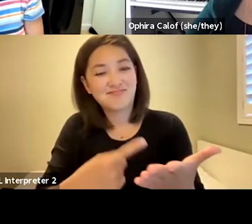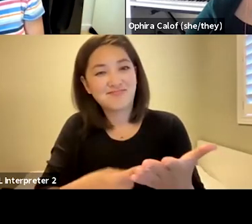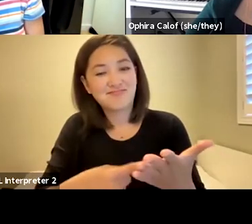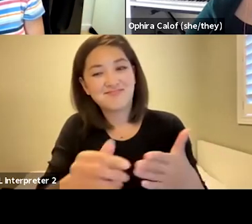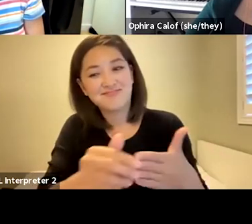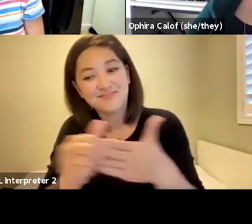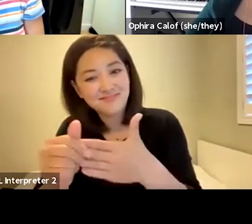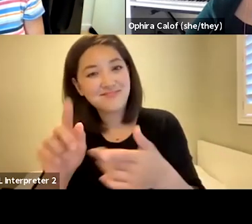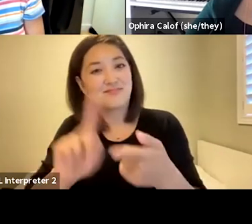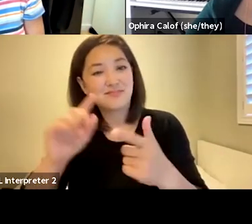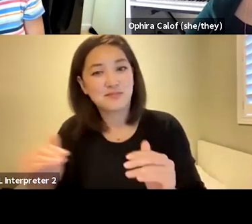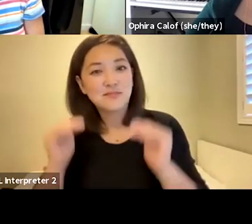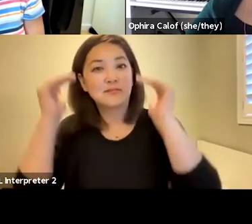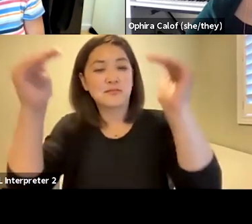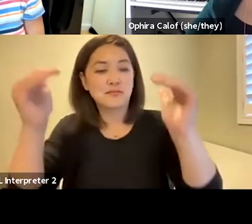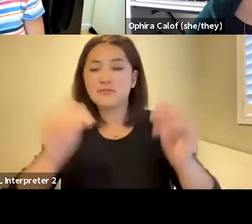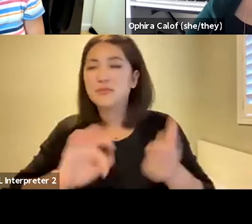that?